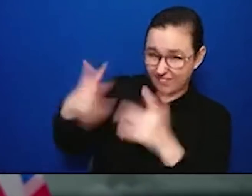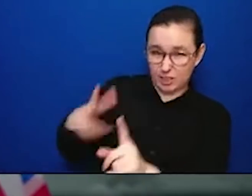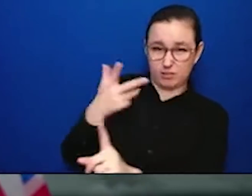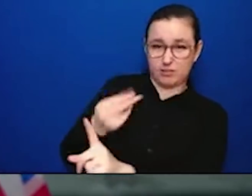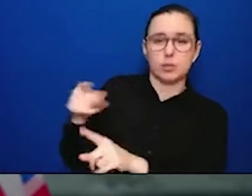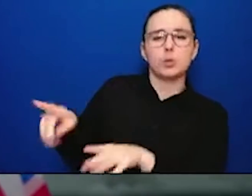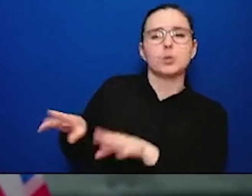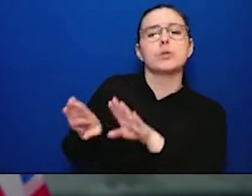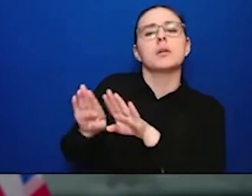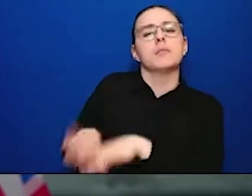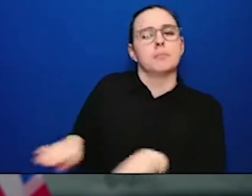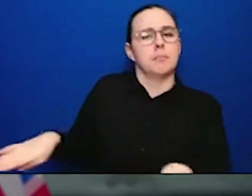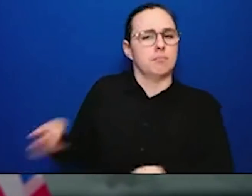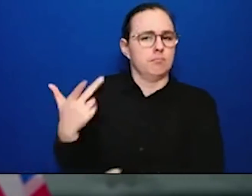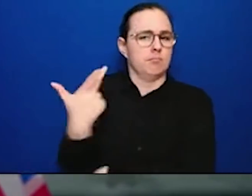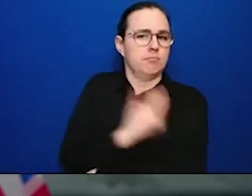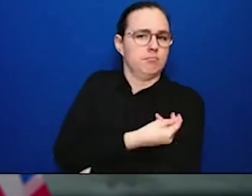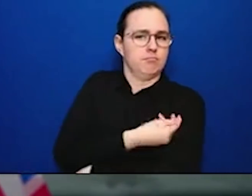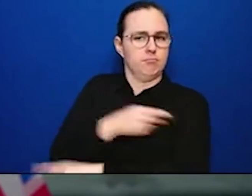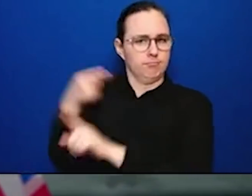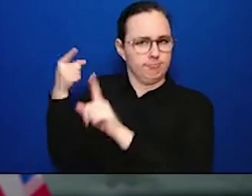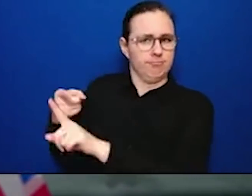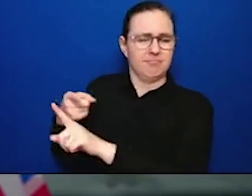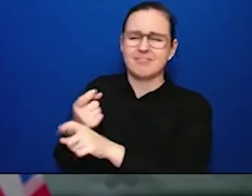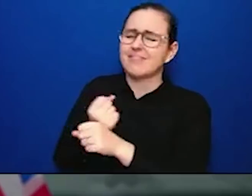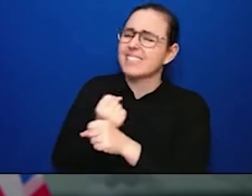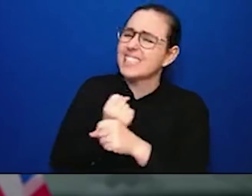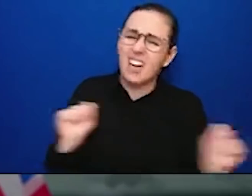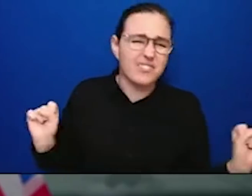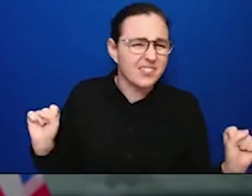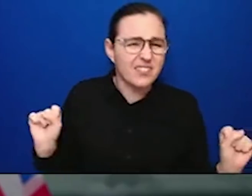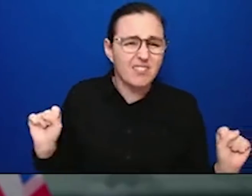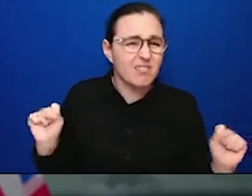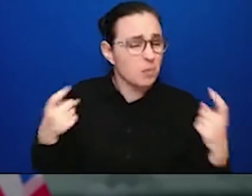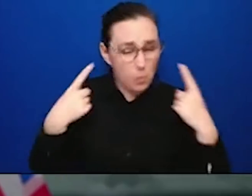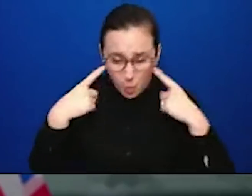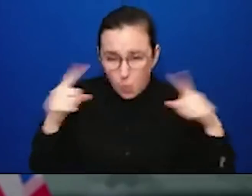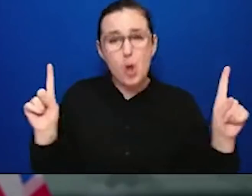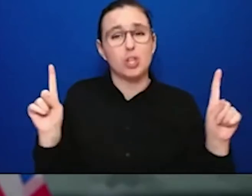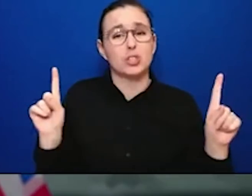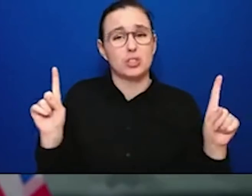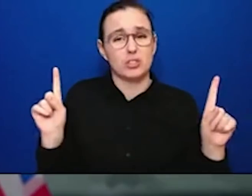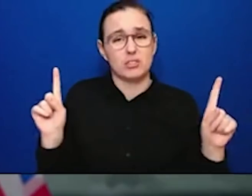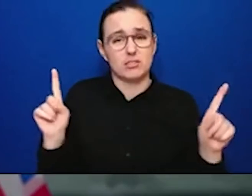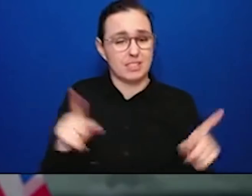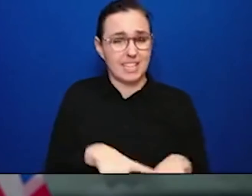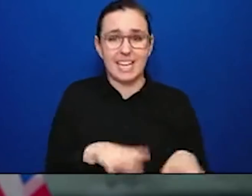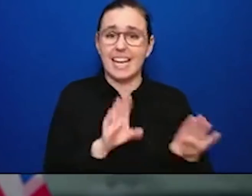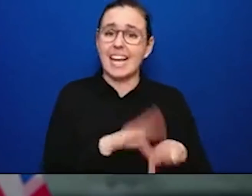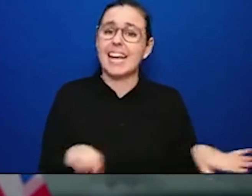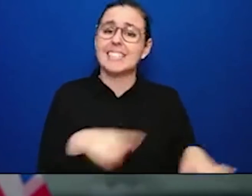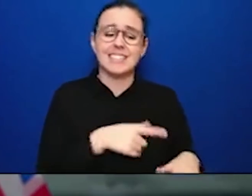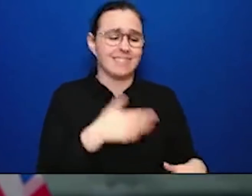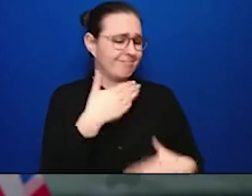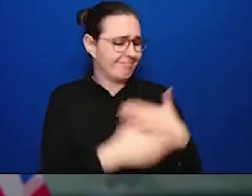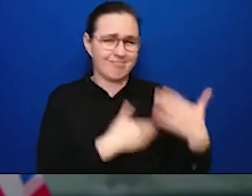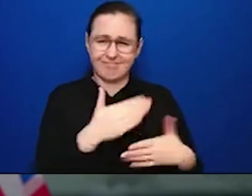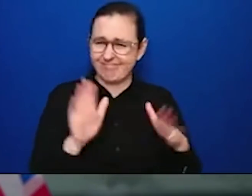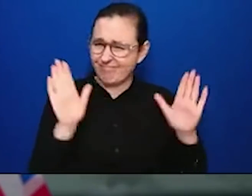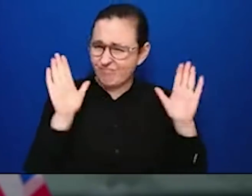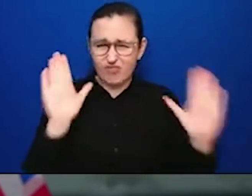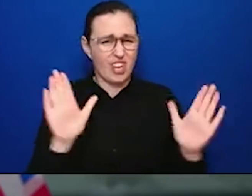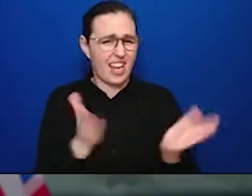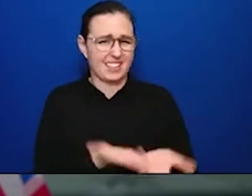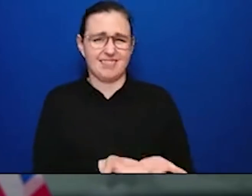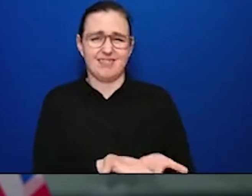safe, it is working, kids are doing great. It really is important for them. It's important to protect them. We know